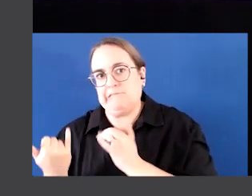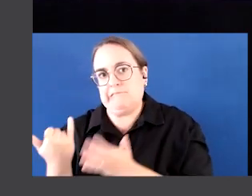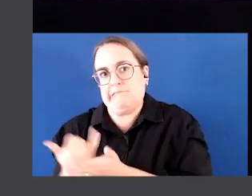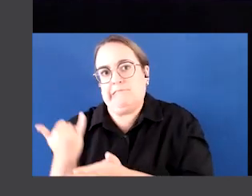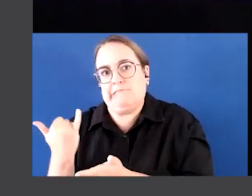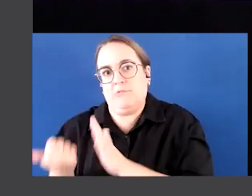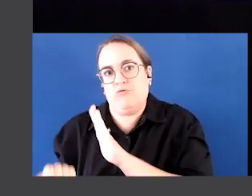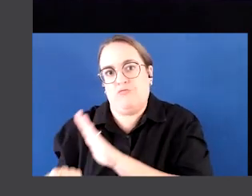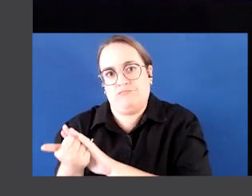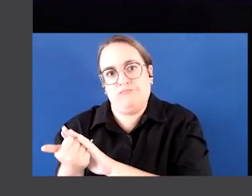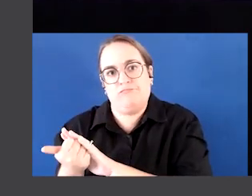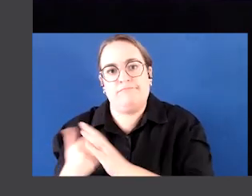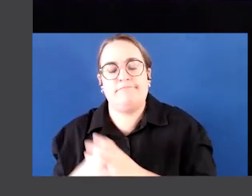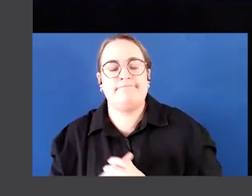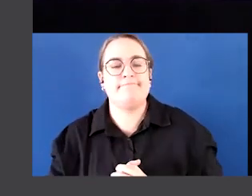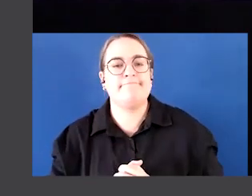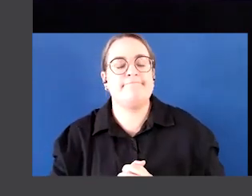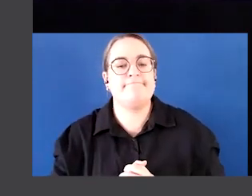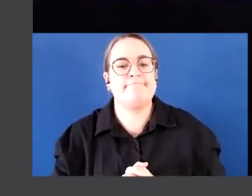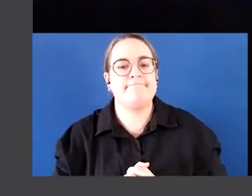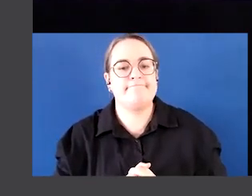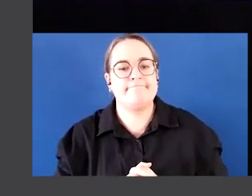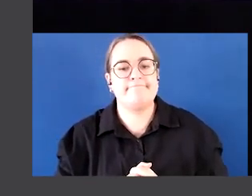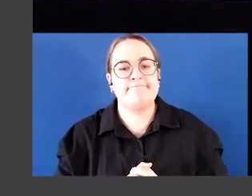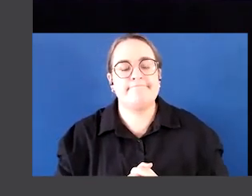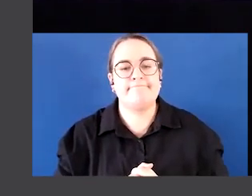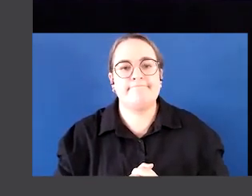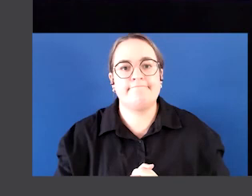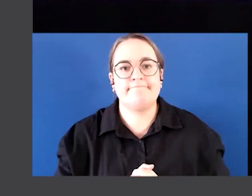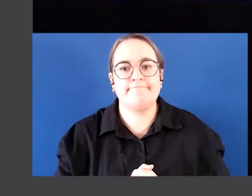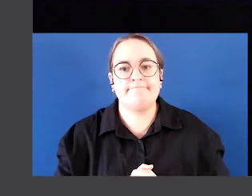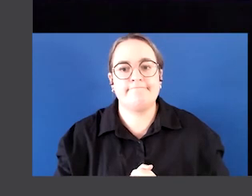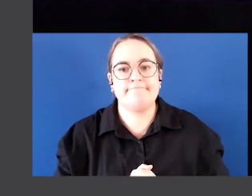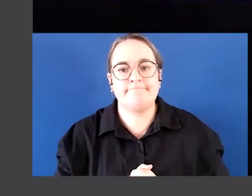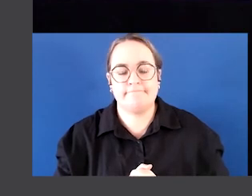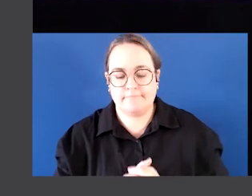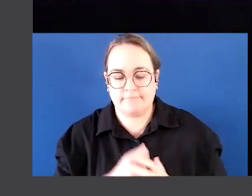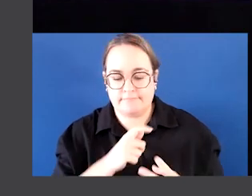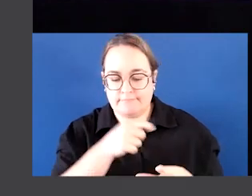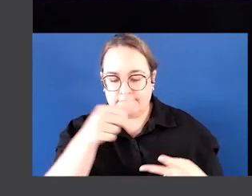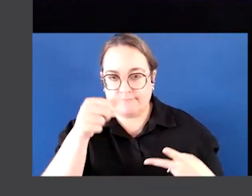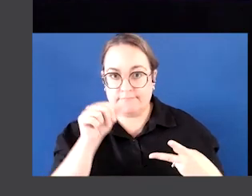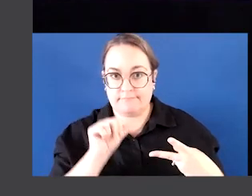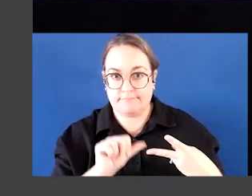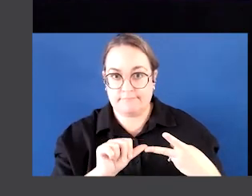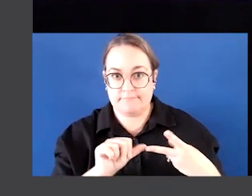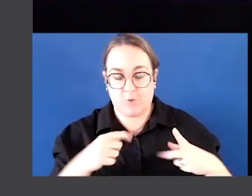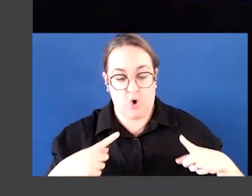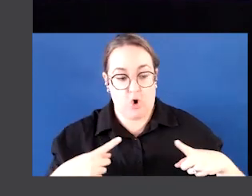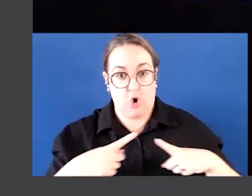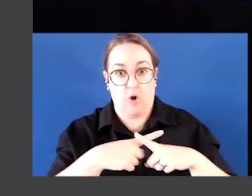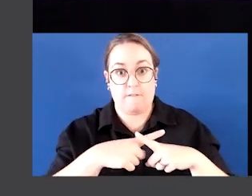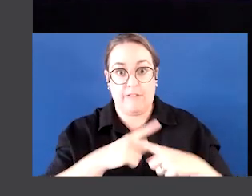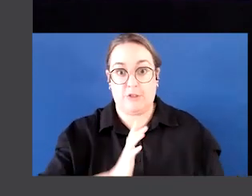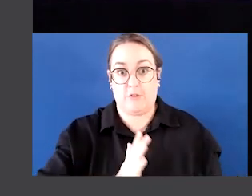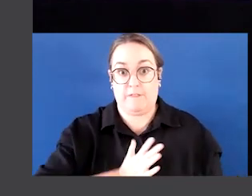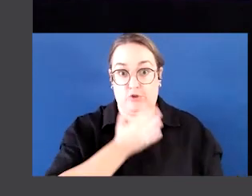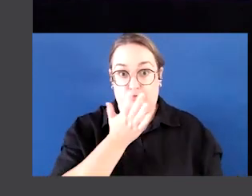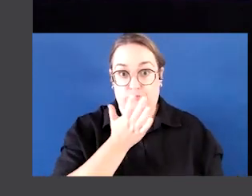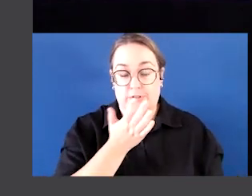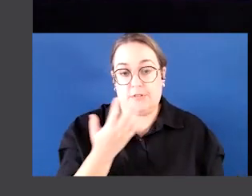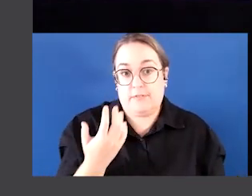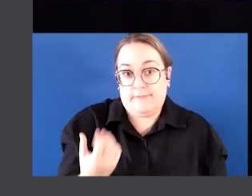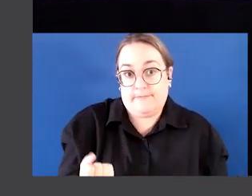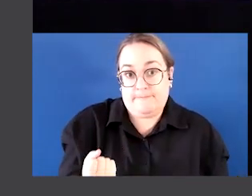has been a good addition to our toolkit in that respect. Thank you. So this one is about conflict